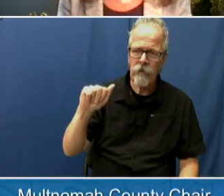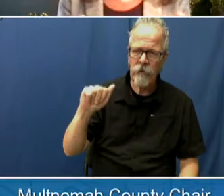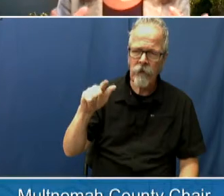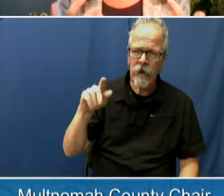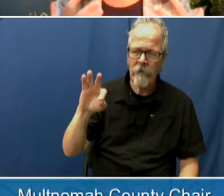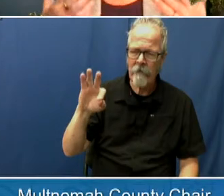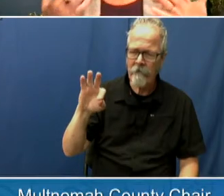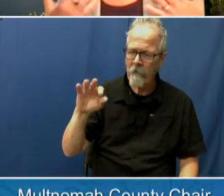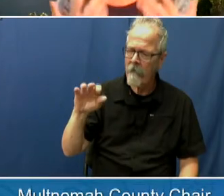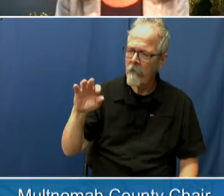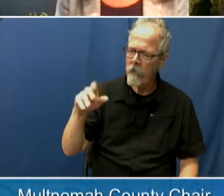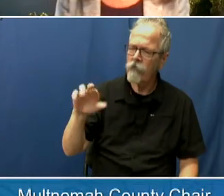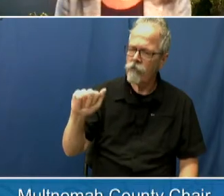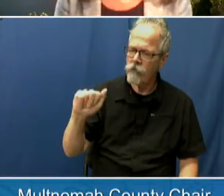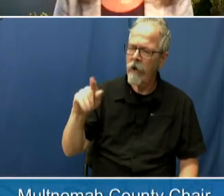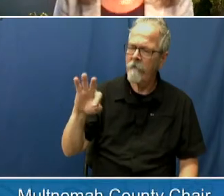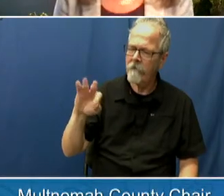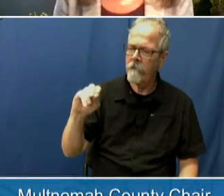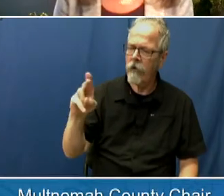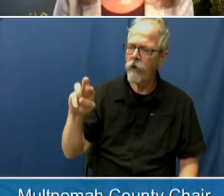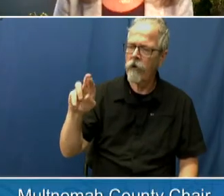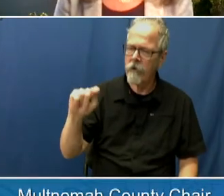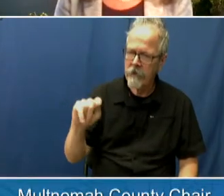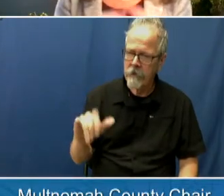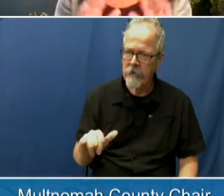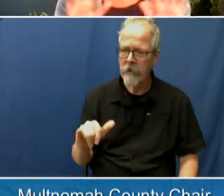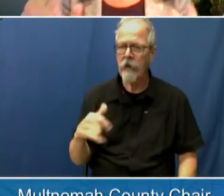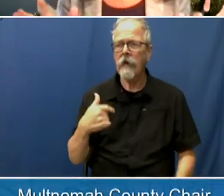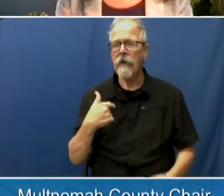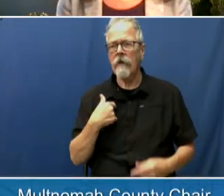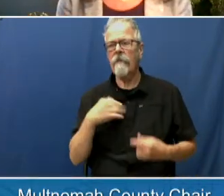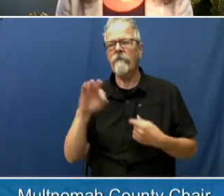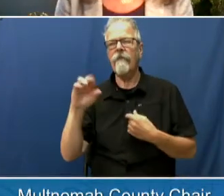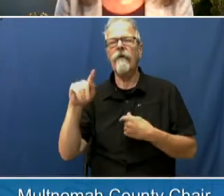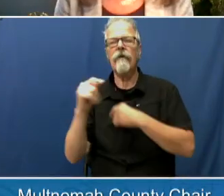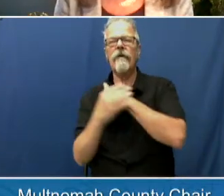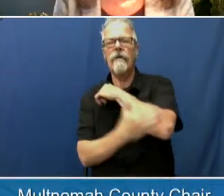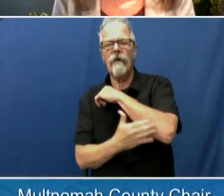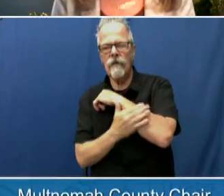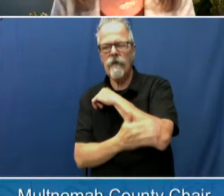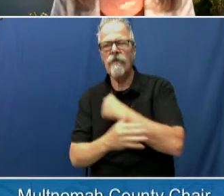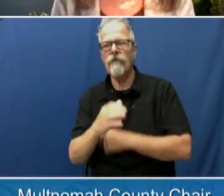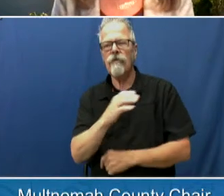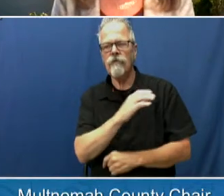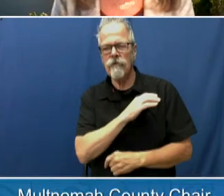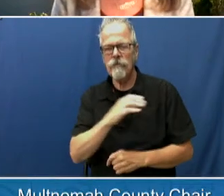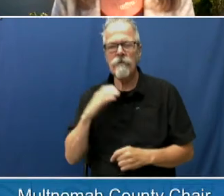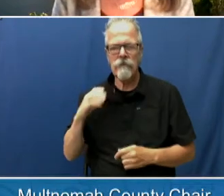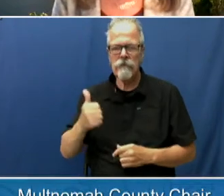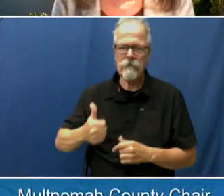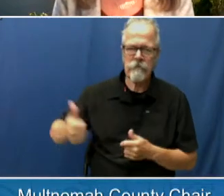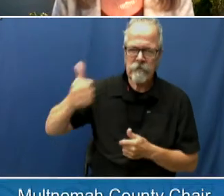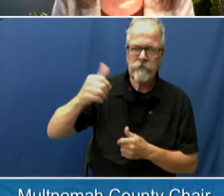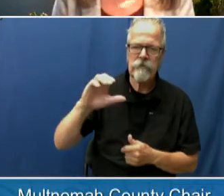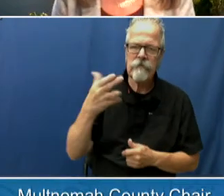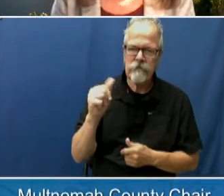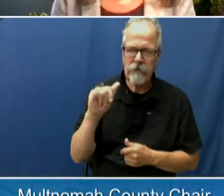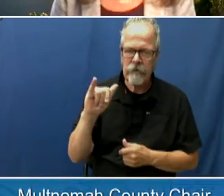we together have endured what feels like a lifetime's worth of urgent crises over the last 18